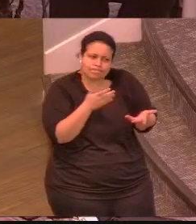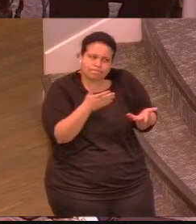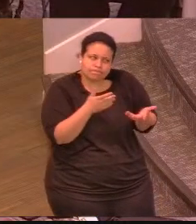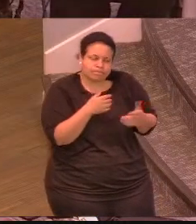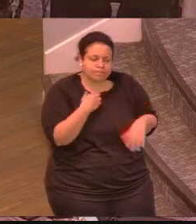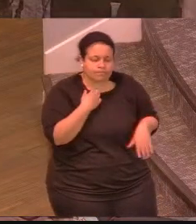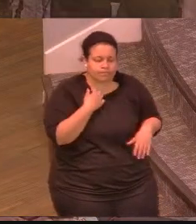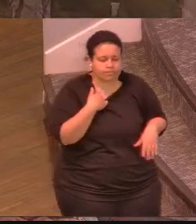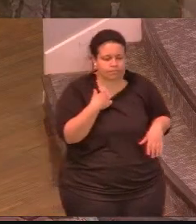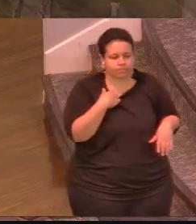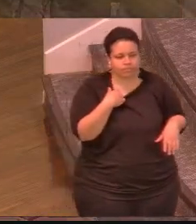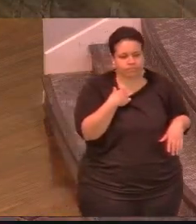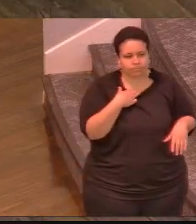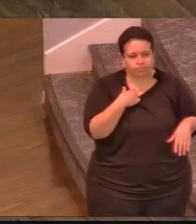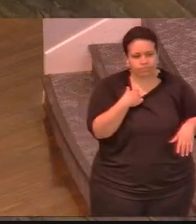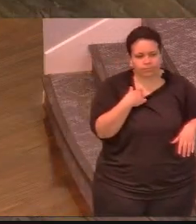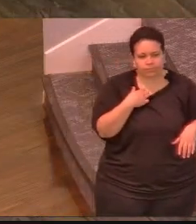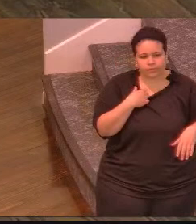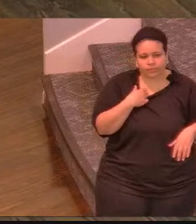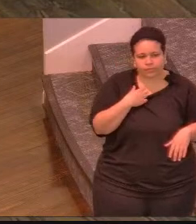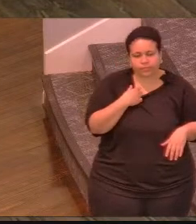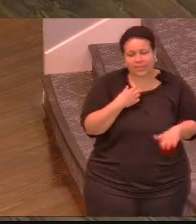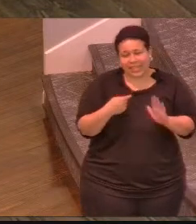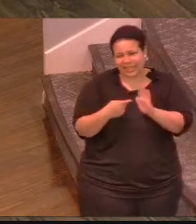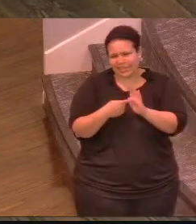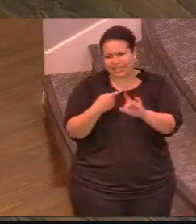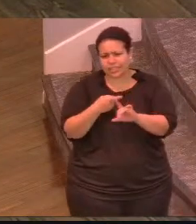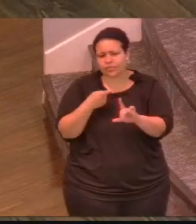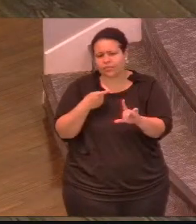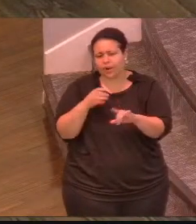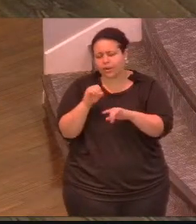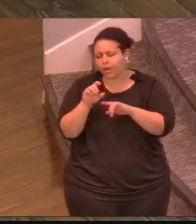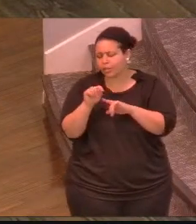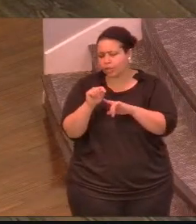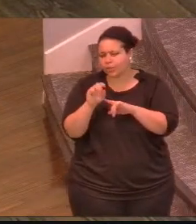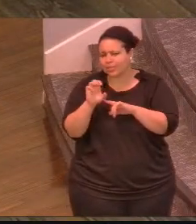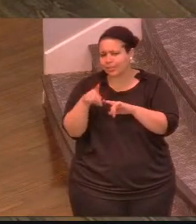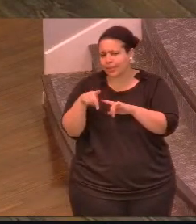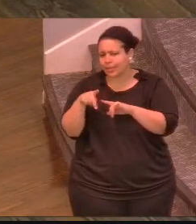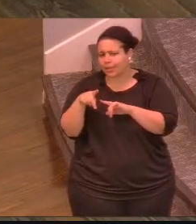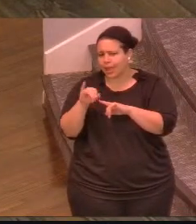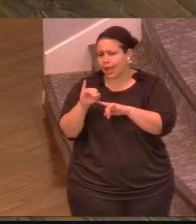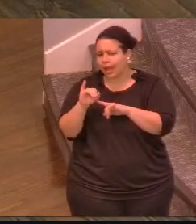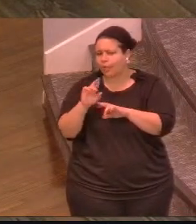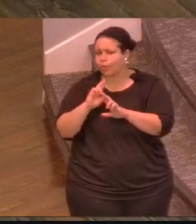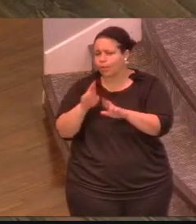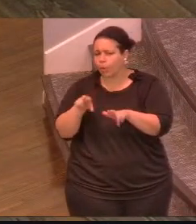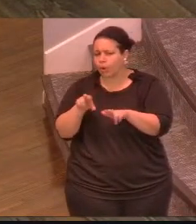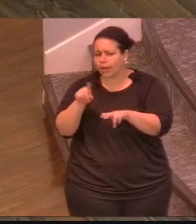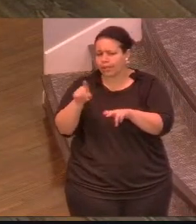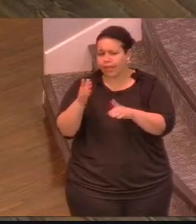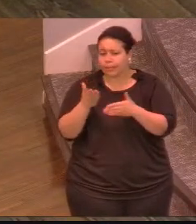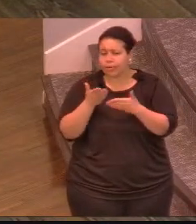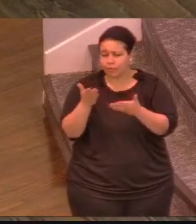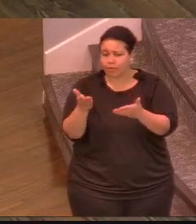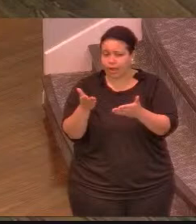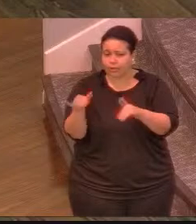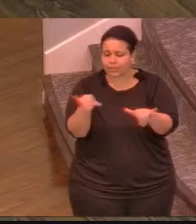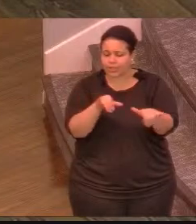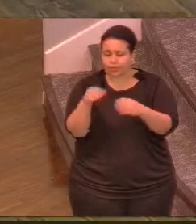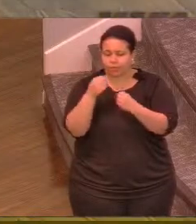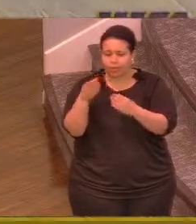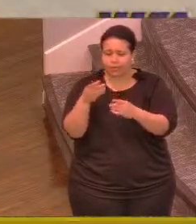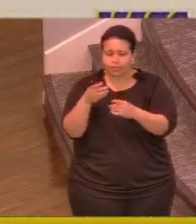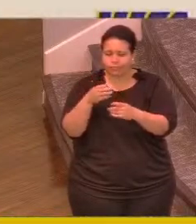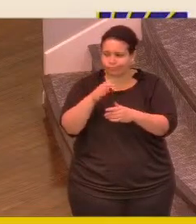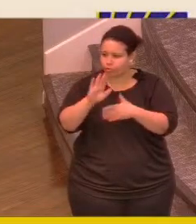is, where this is pulled from is the October CPI report, and they actually provide us this same information for every